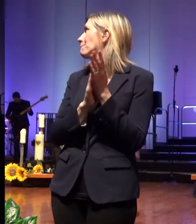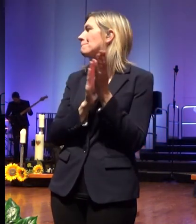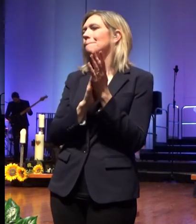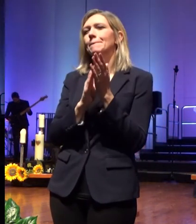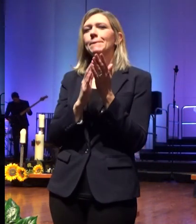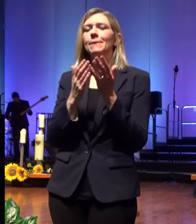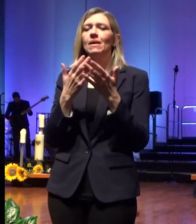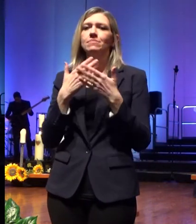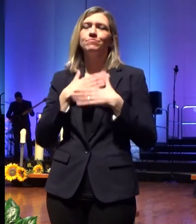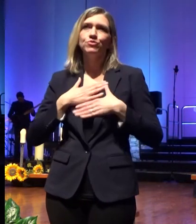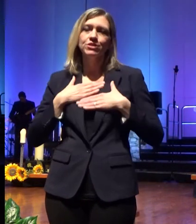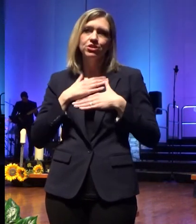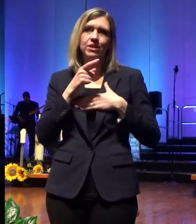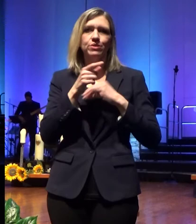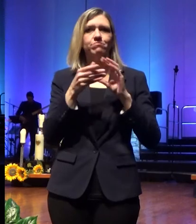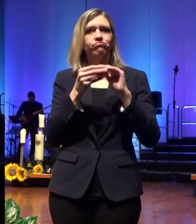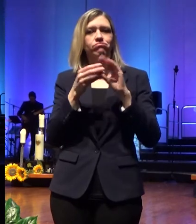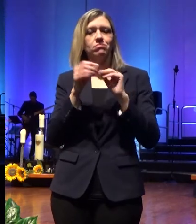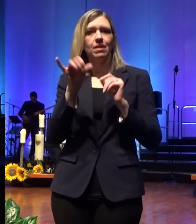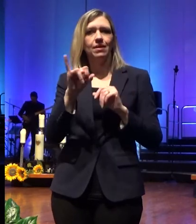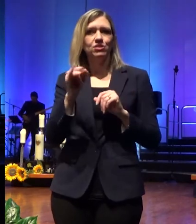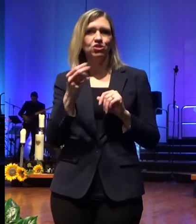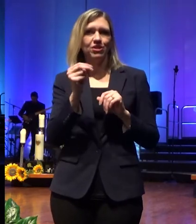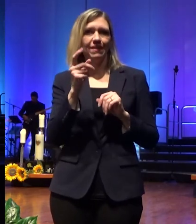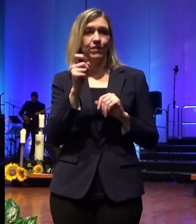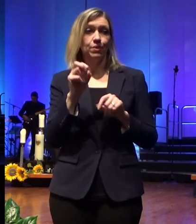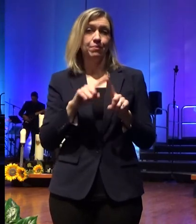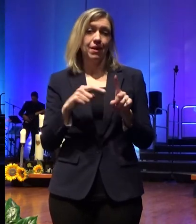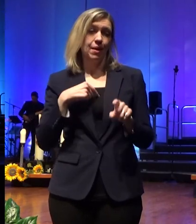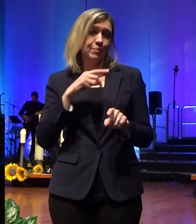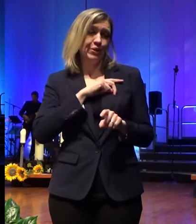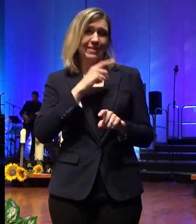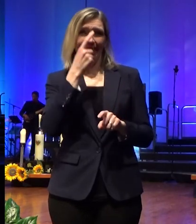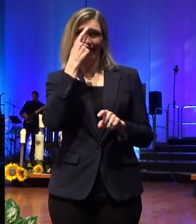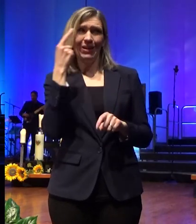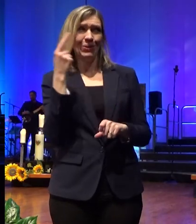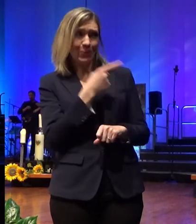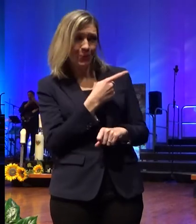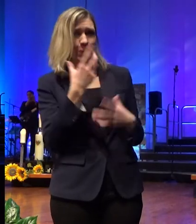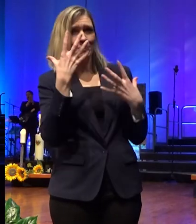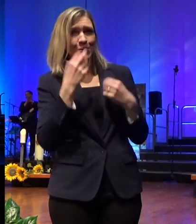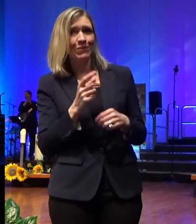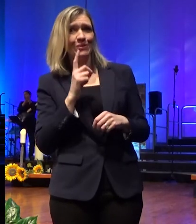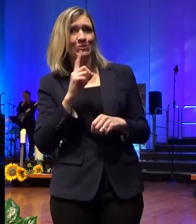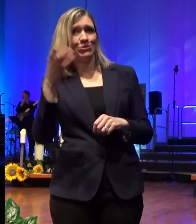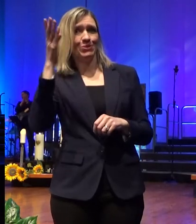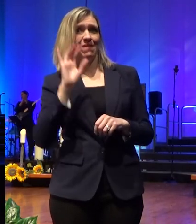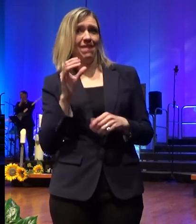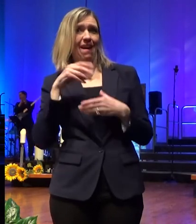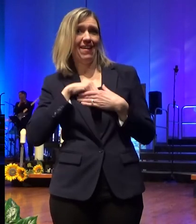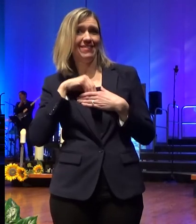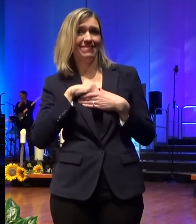I appreciate that you saying that to us, Jennifer, but I personally think you are beautiful, true, and divine.